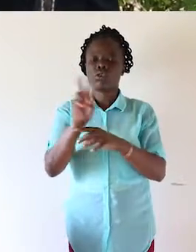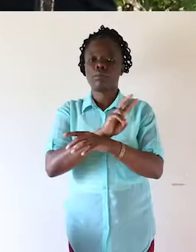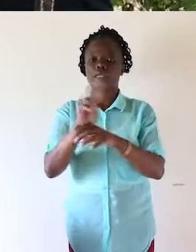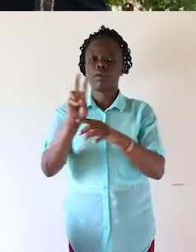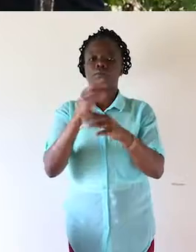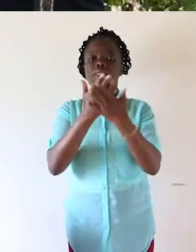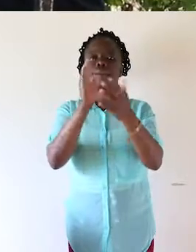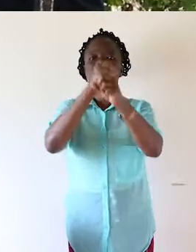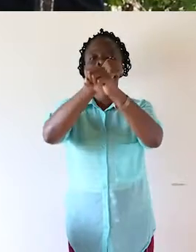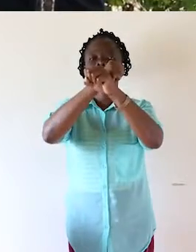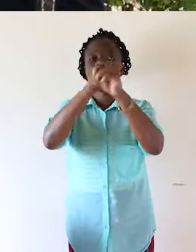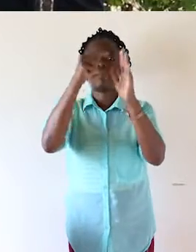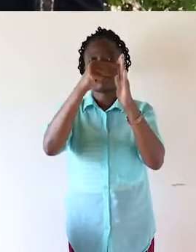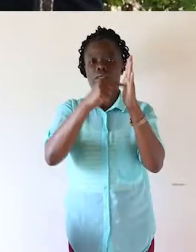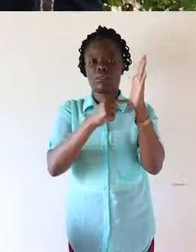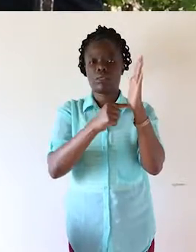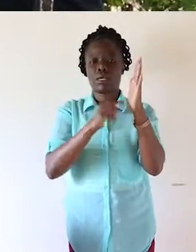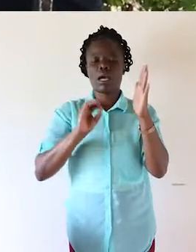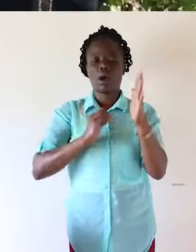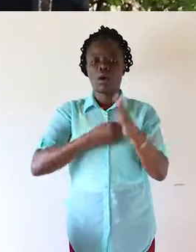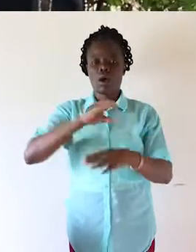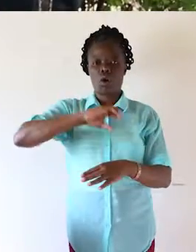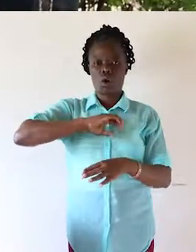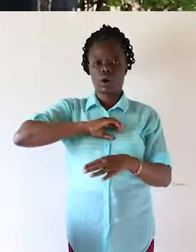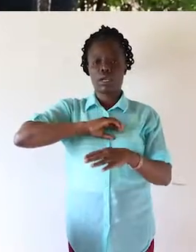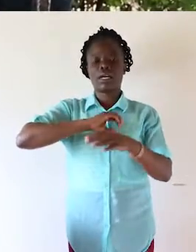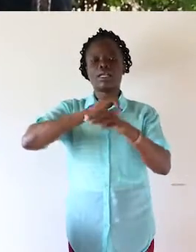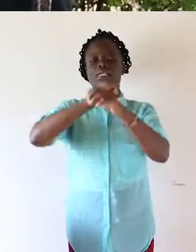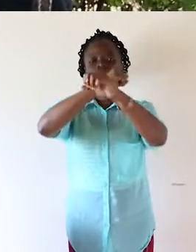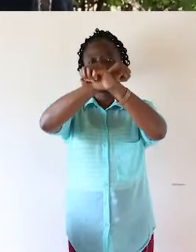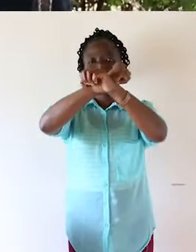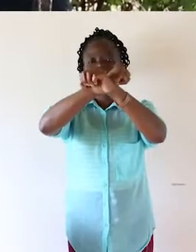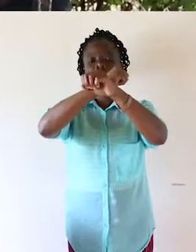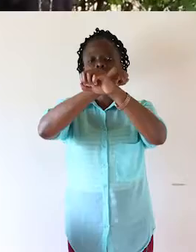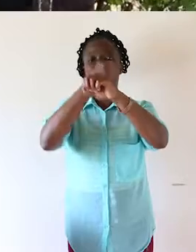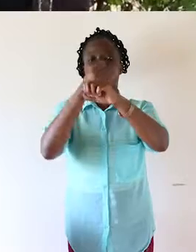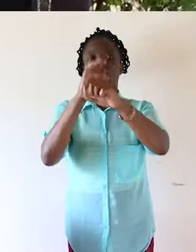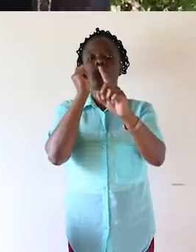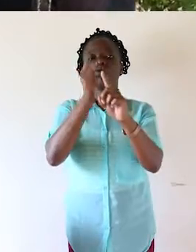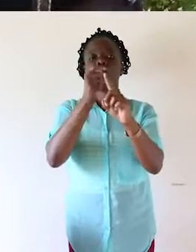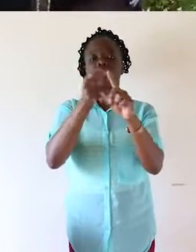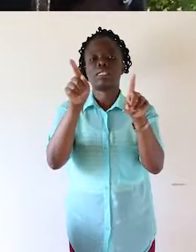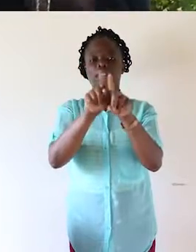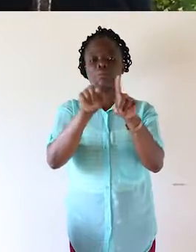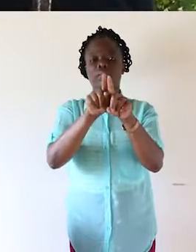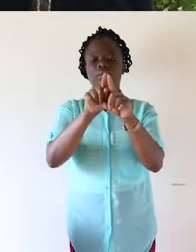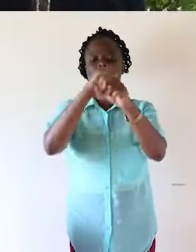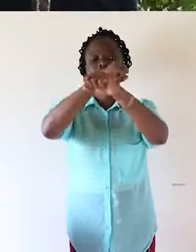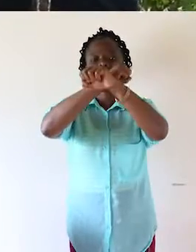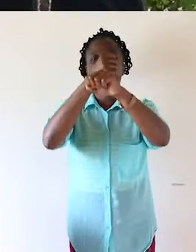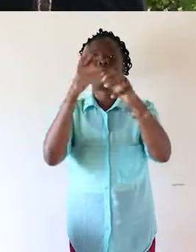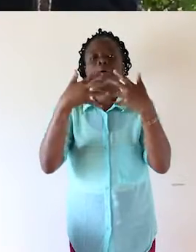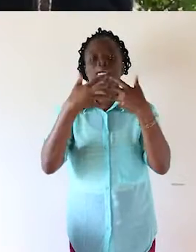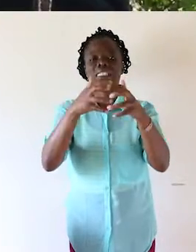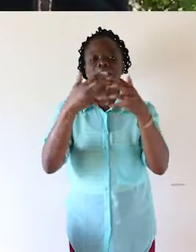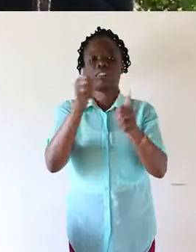to observe safety. Our own safety, safety of the tools, and safety of the